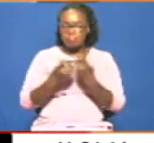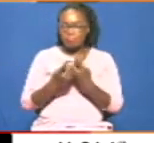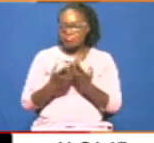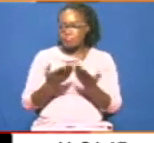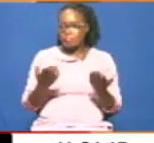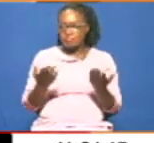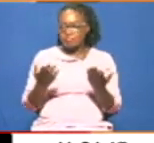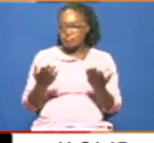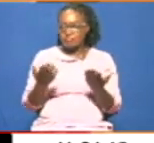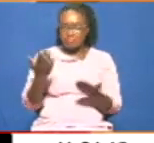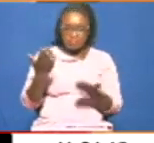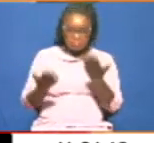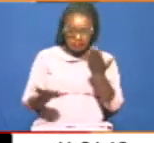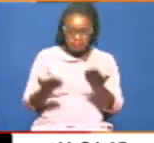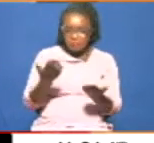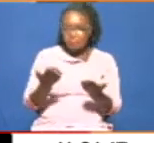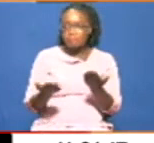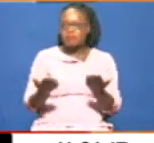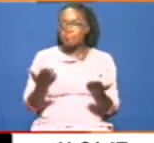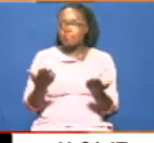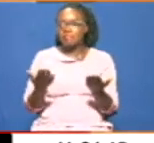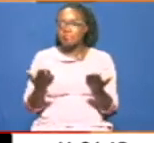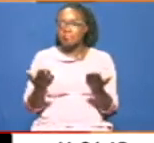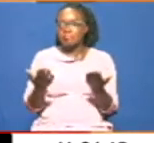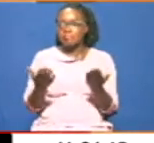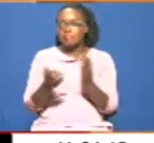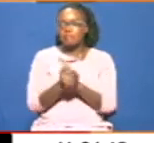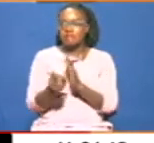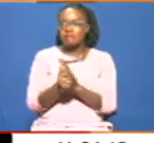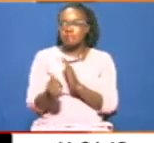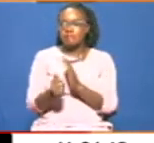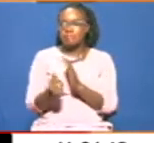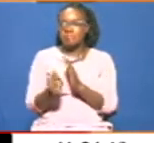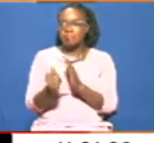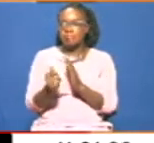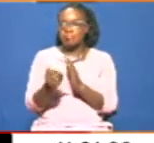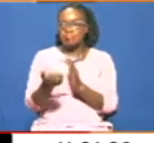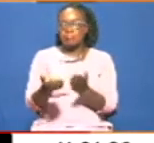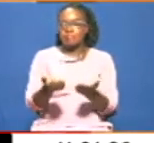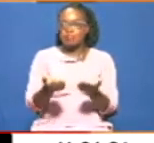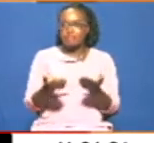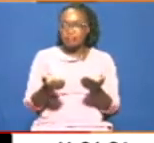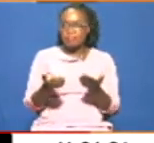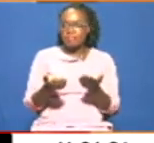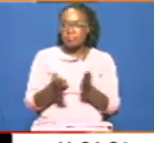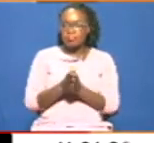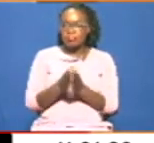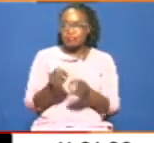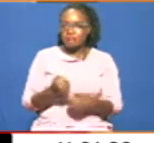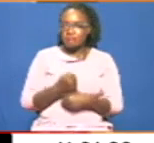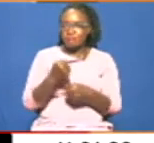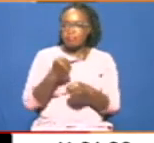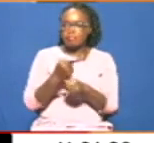very well balanced. And skills and the need and the agility to perform the duties